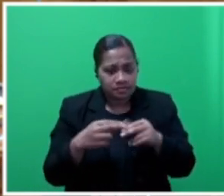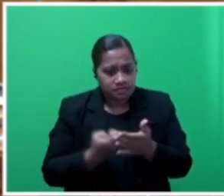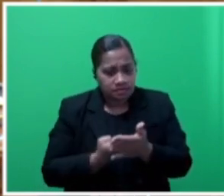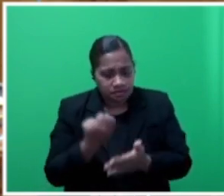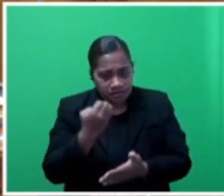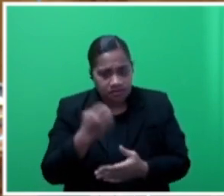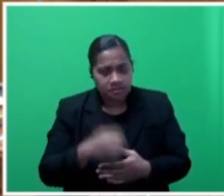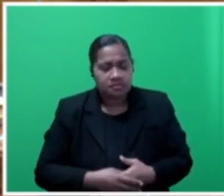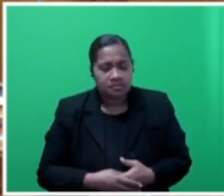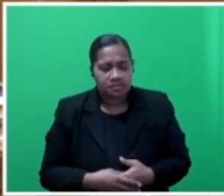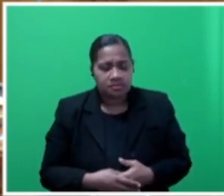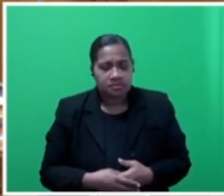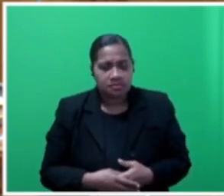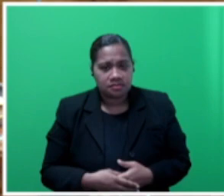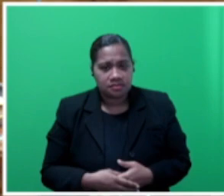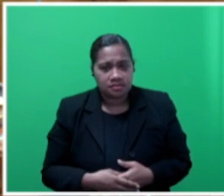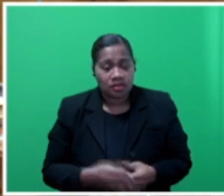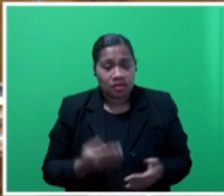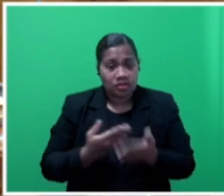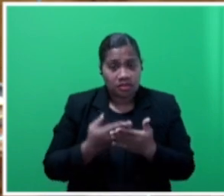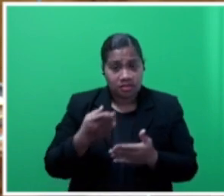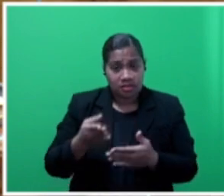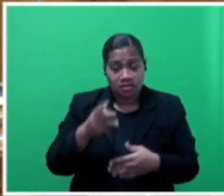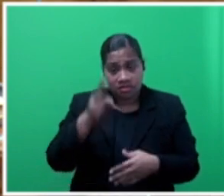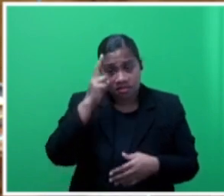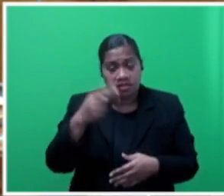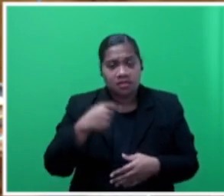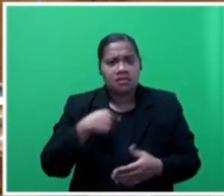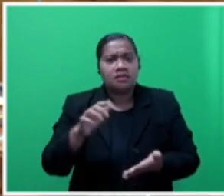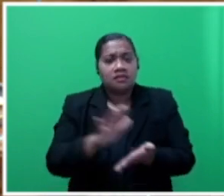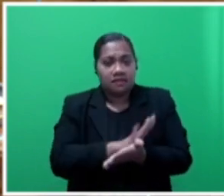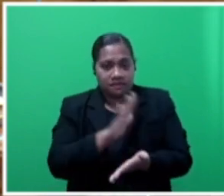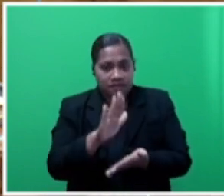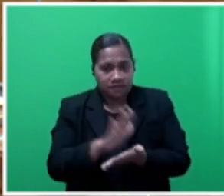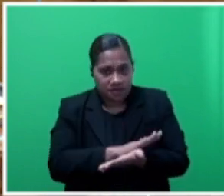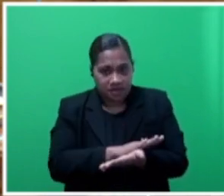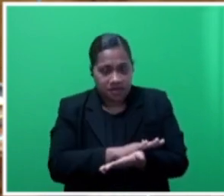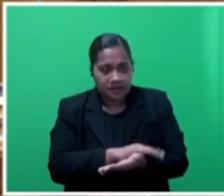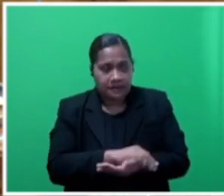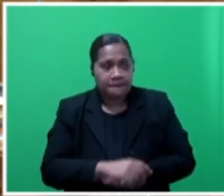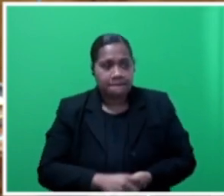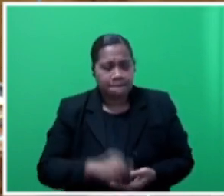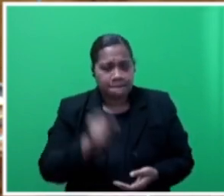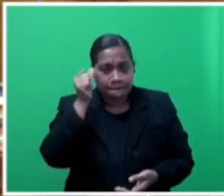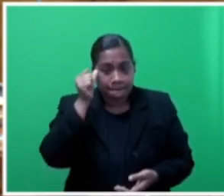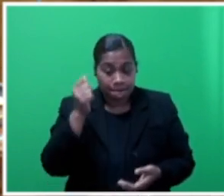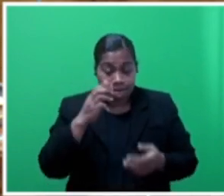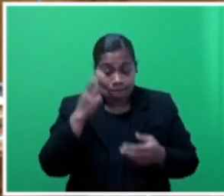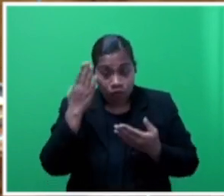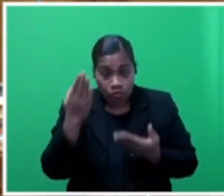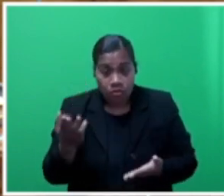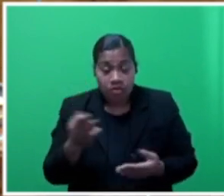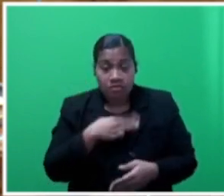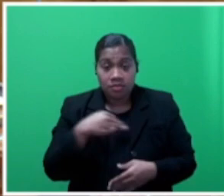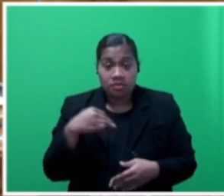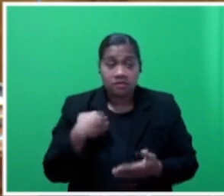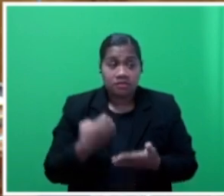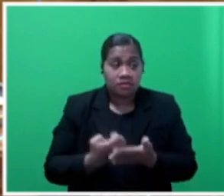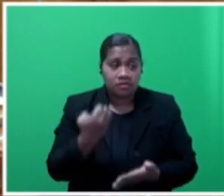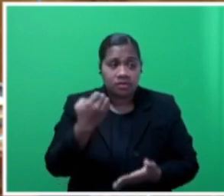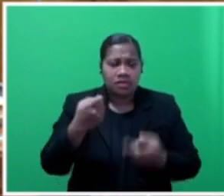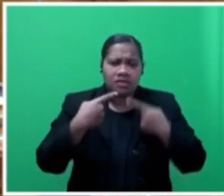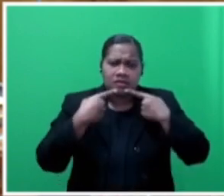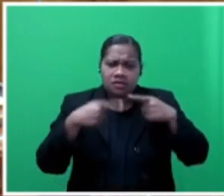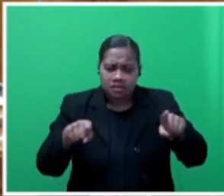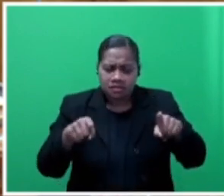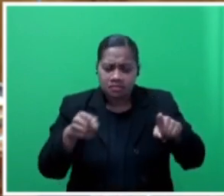On that note, I'm quite happy to note that the Honourable Minister of Economy has announced certain